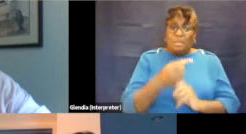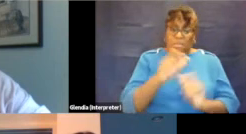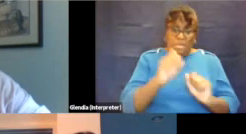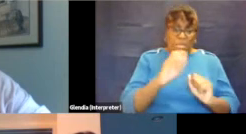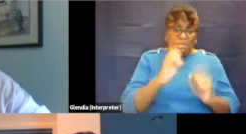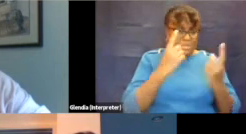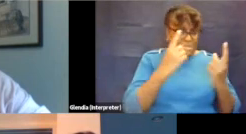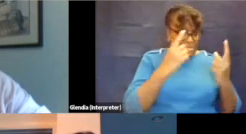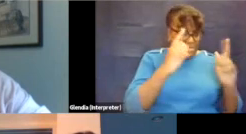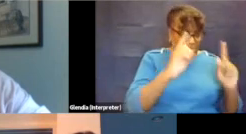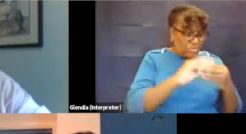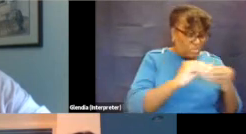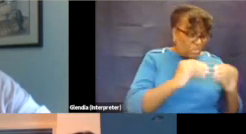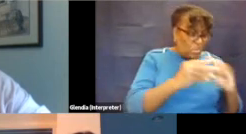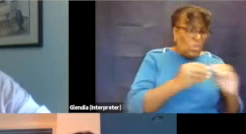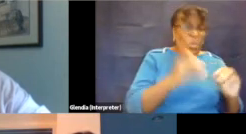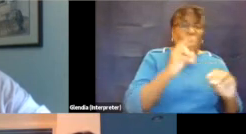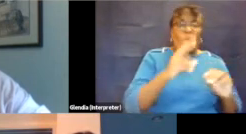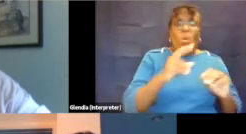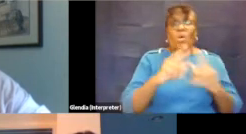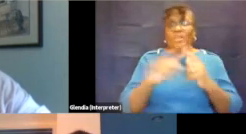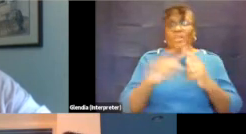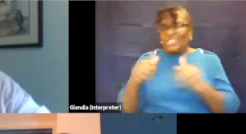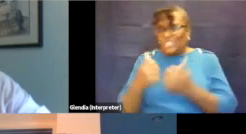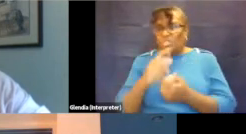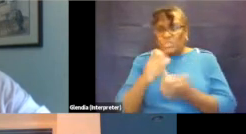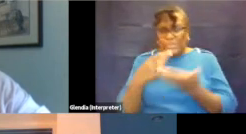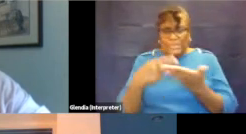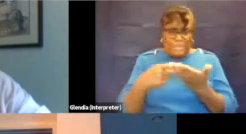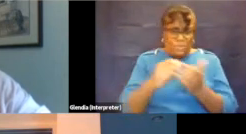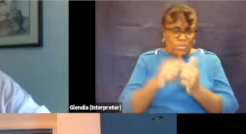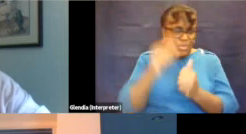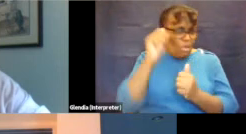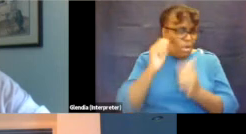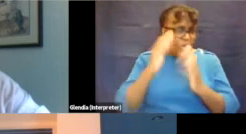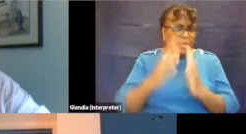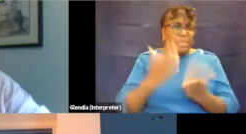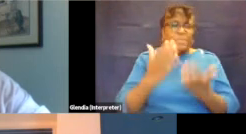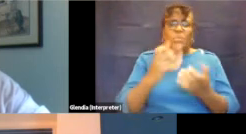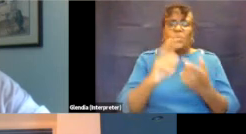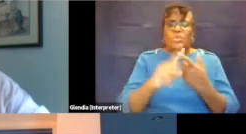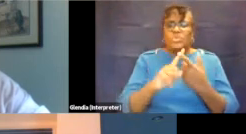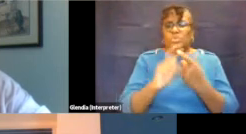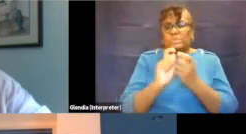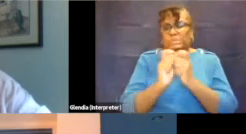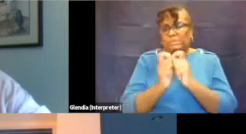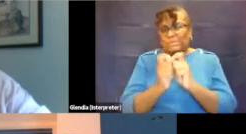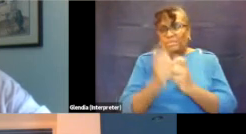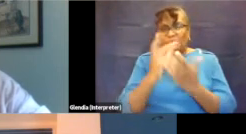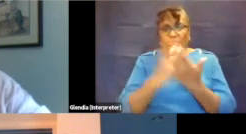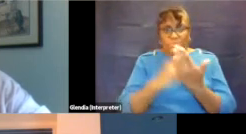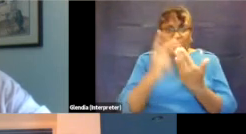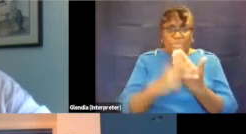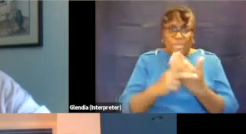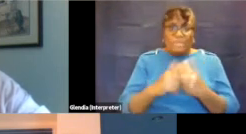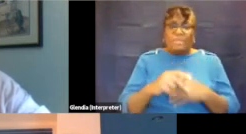with your audiologist can lead to different areas of discussion. So he or she may want to alter a program in the device or offer